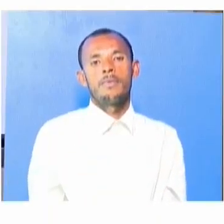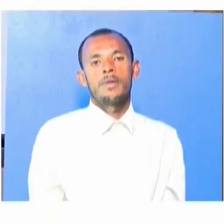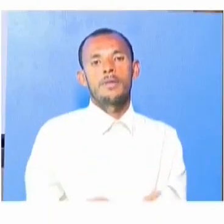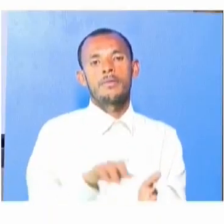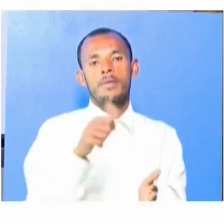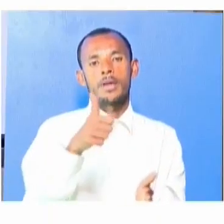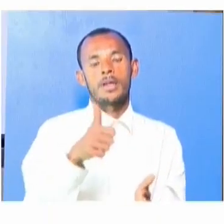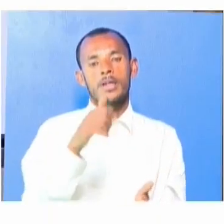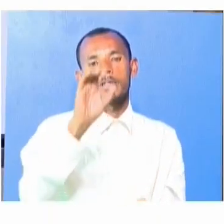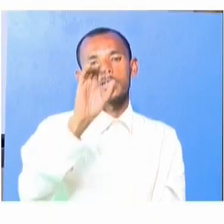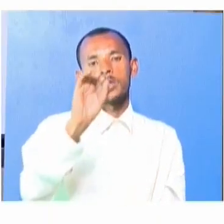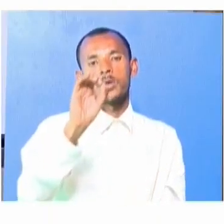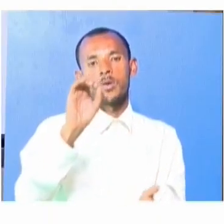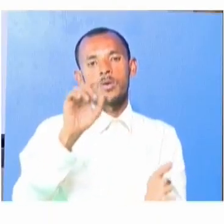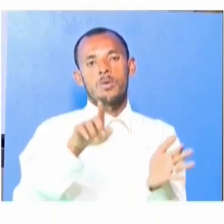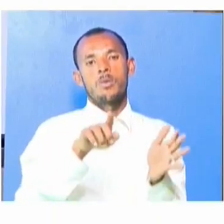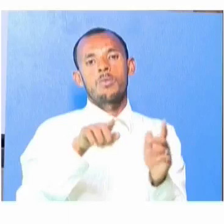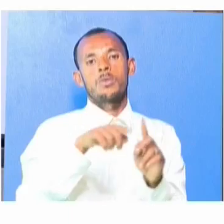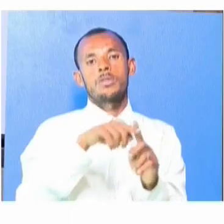0, positive 6,